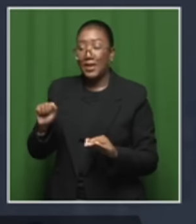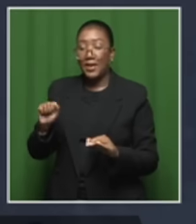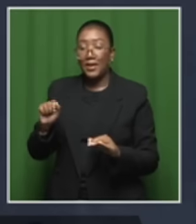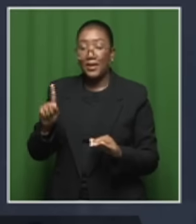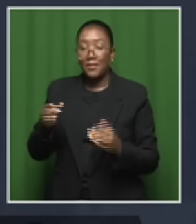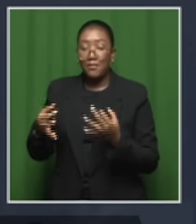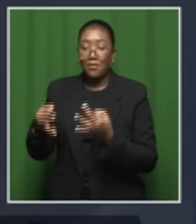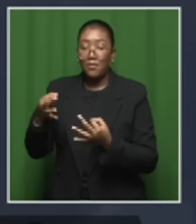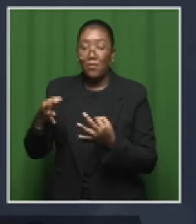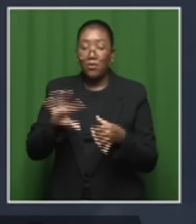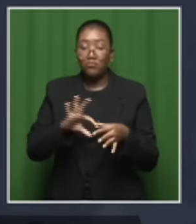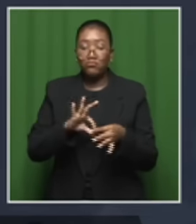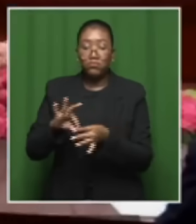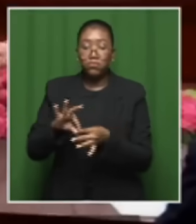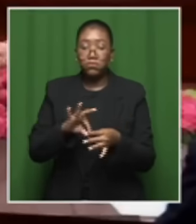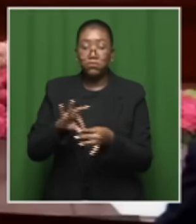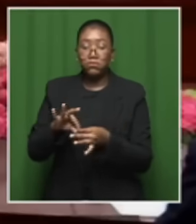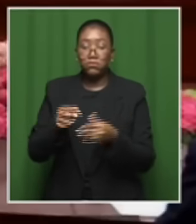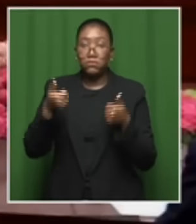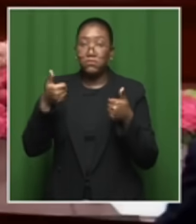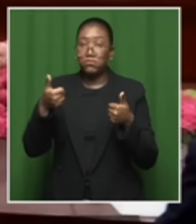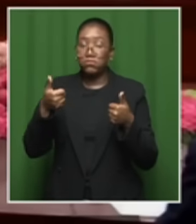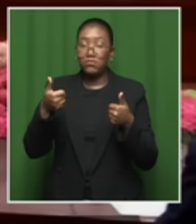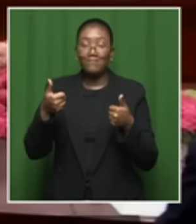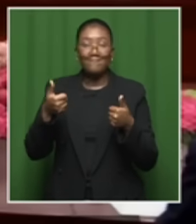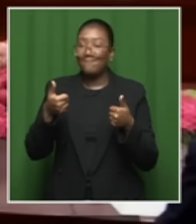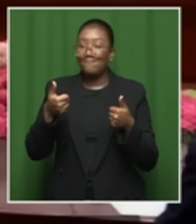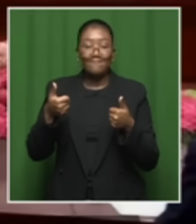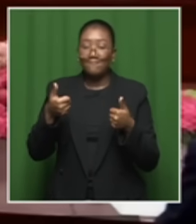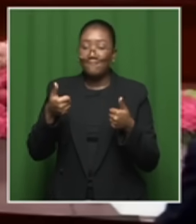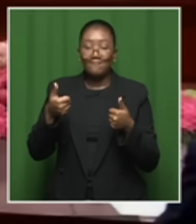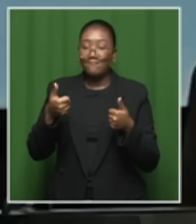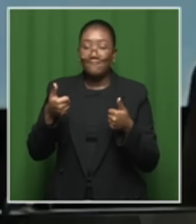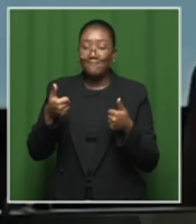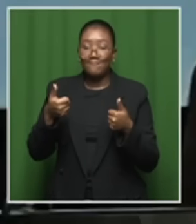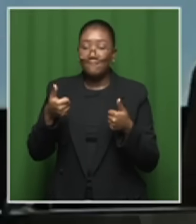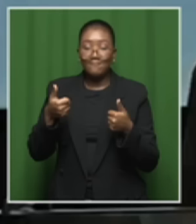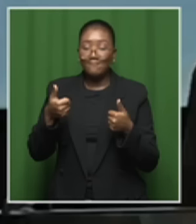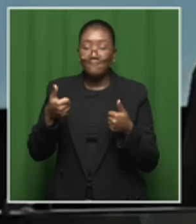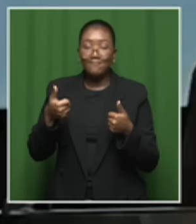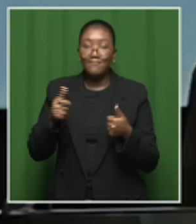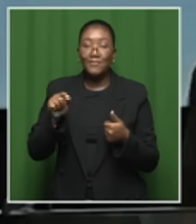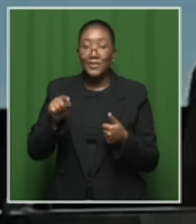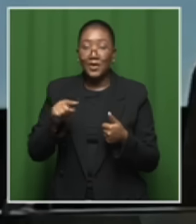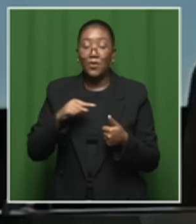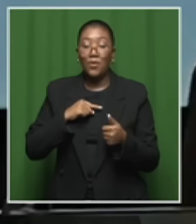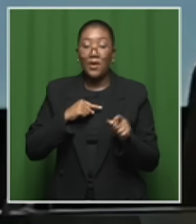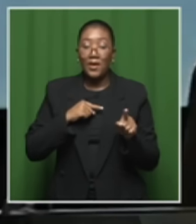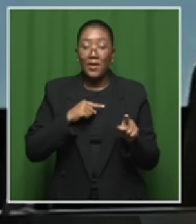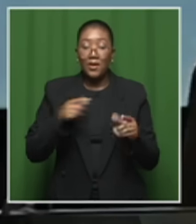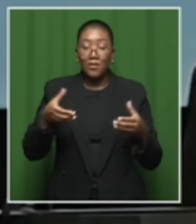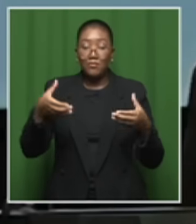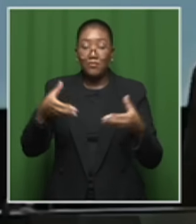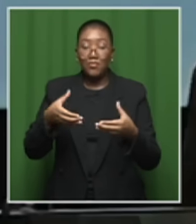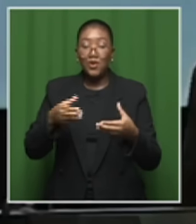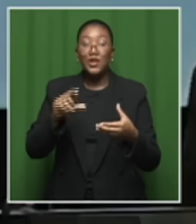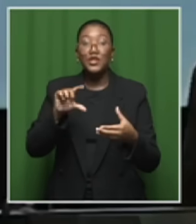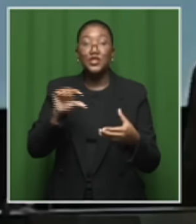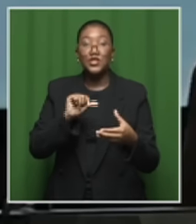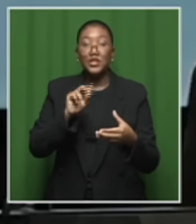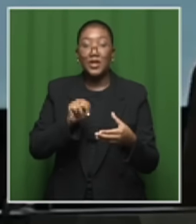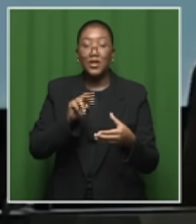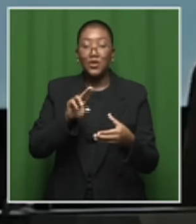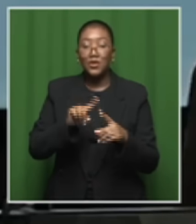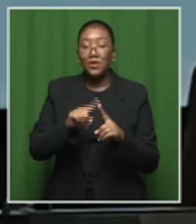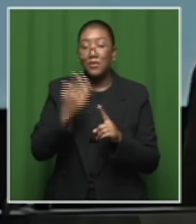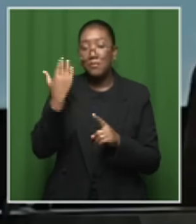in the government of national unity, is at. We know that since the firing of the Deputy